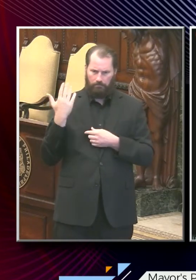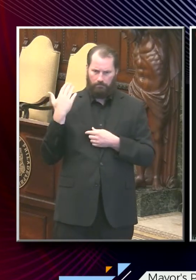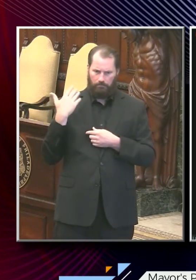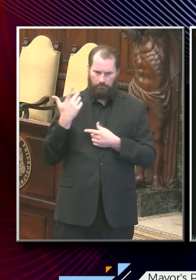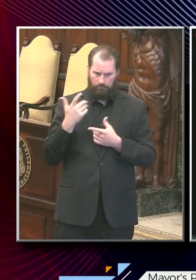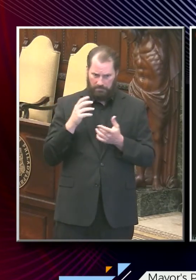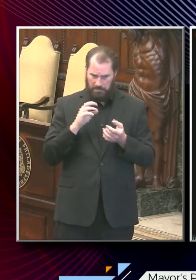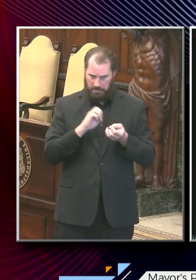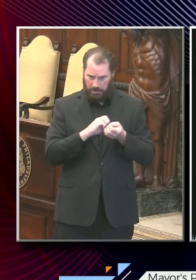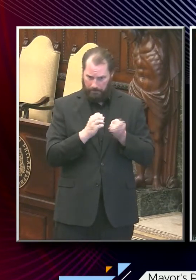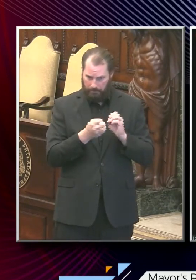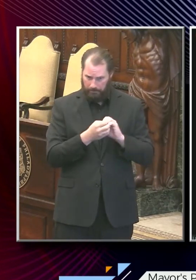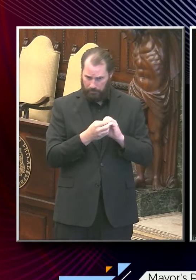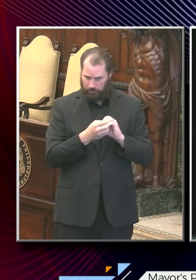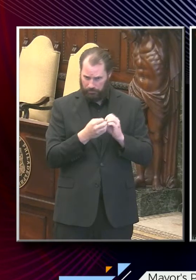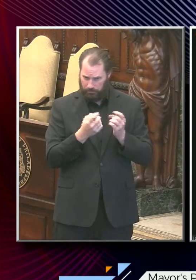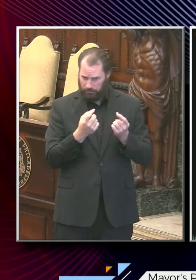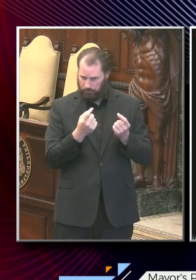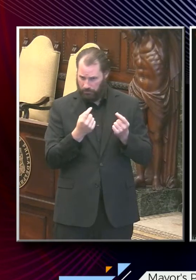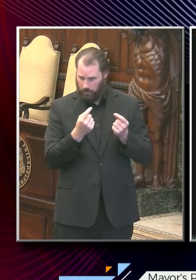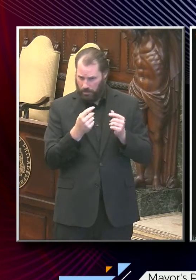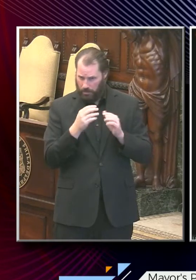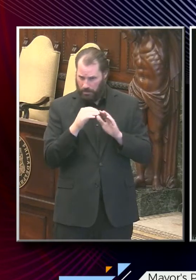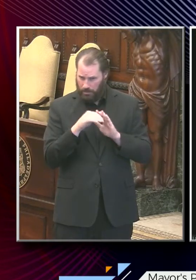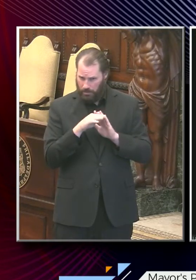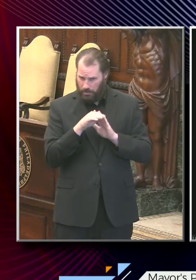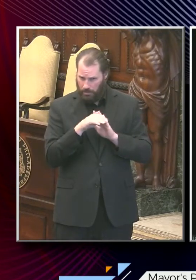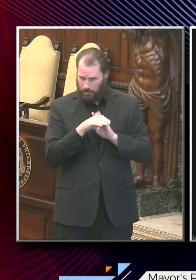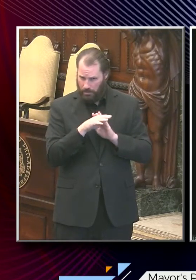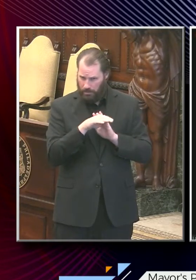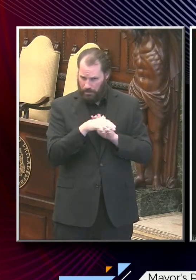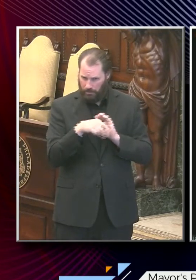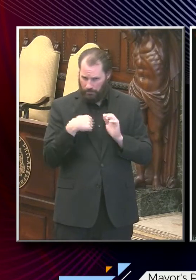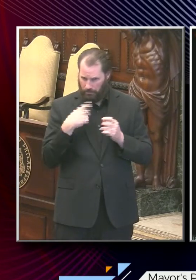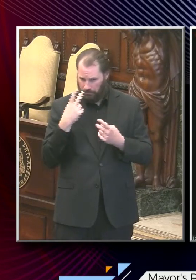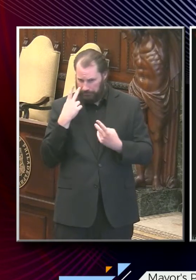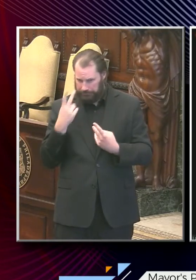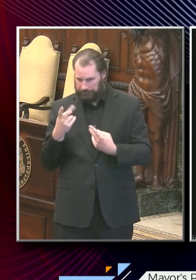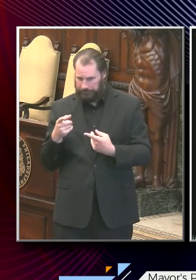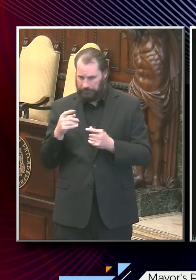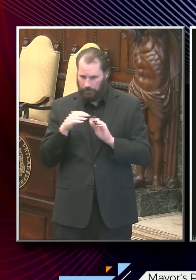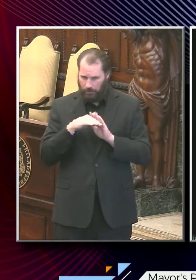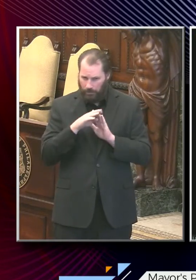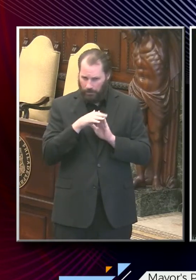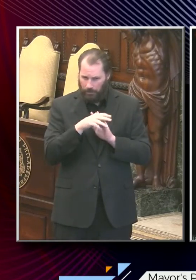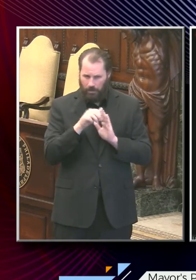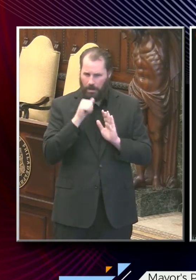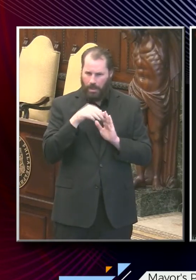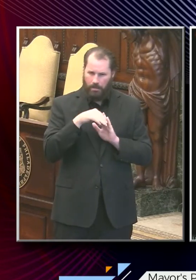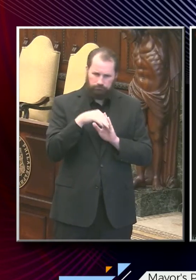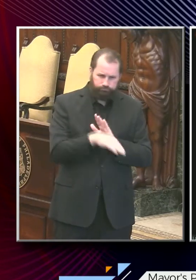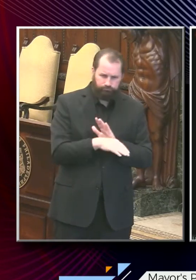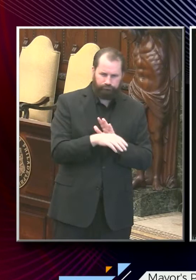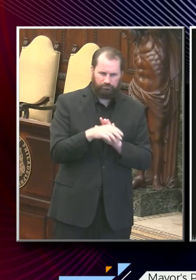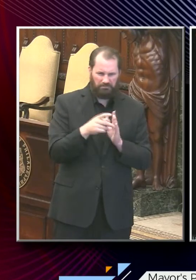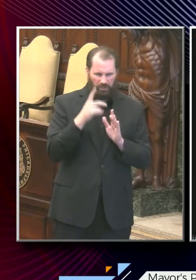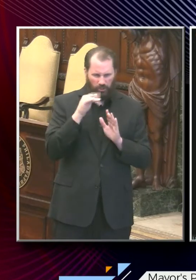bit unclear. It seems kind of up and down or inconclusive. Can you comment on what our trend is right